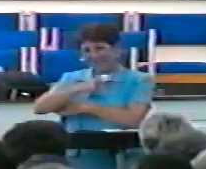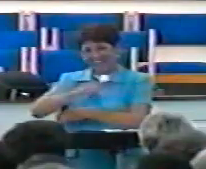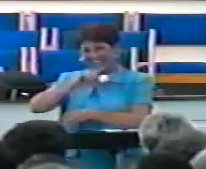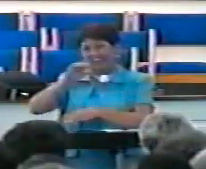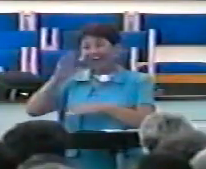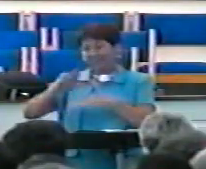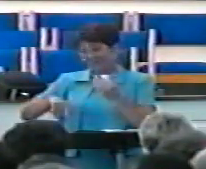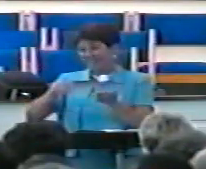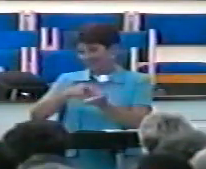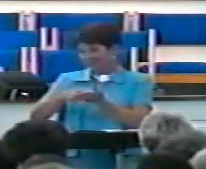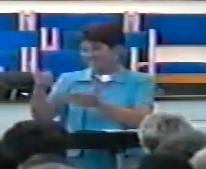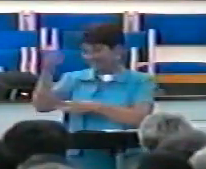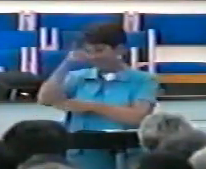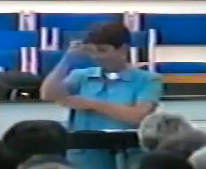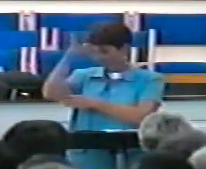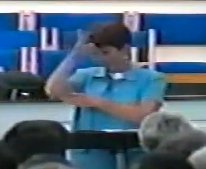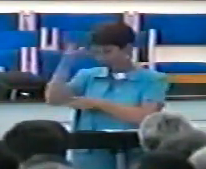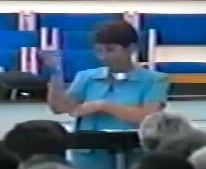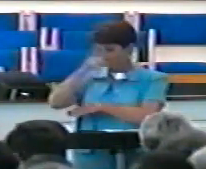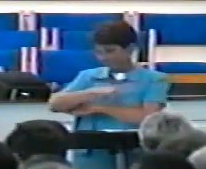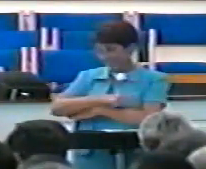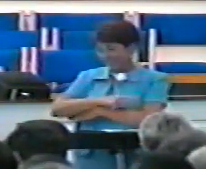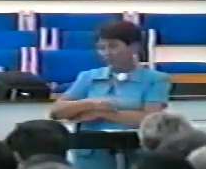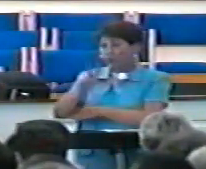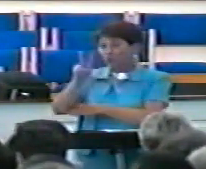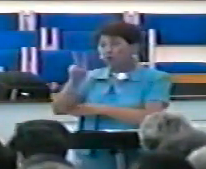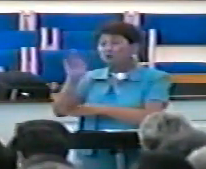know Jesus Christ as your personal Savior.